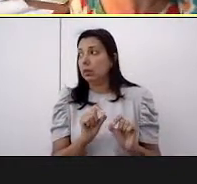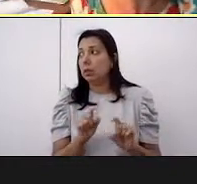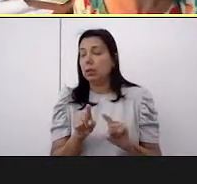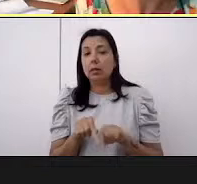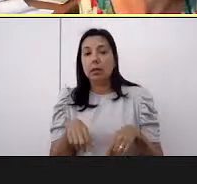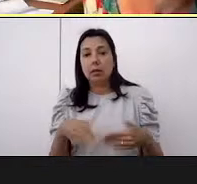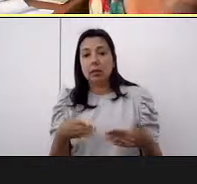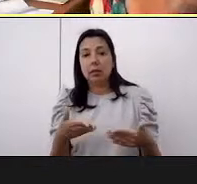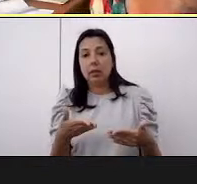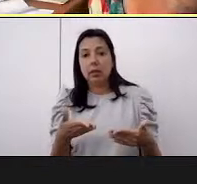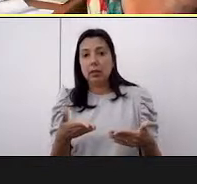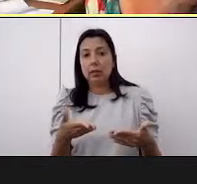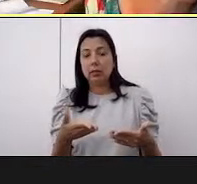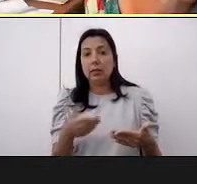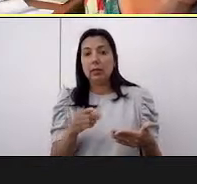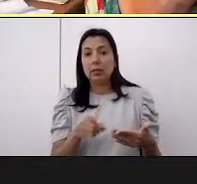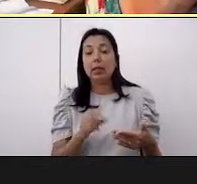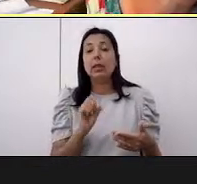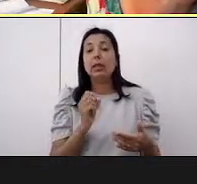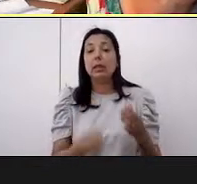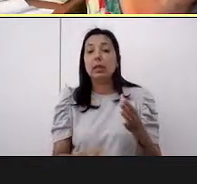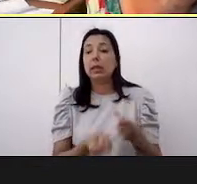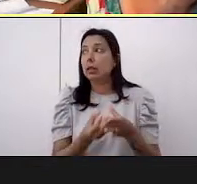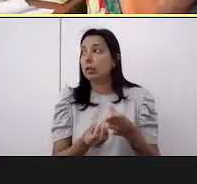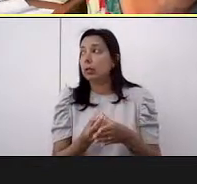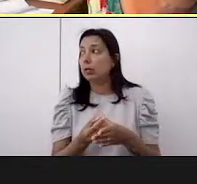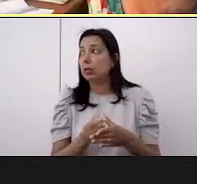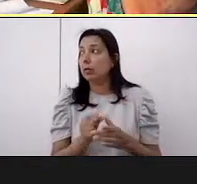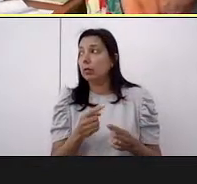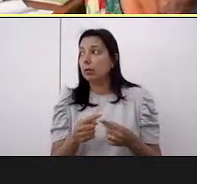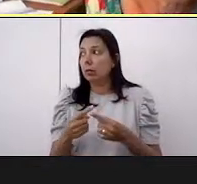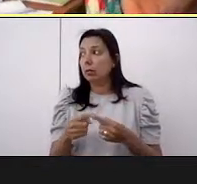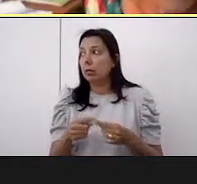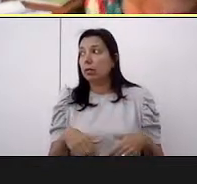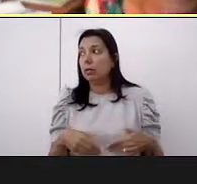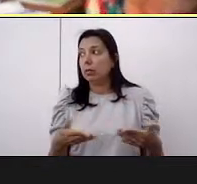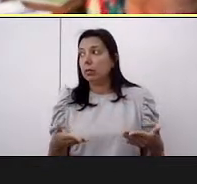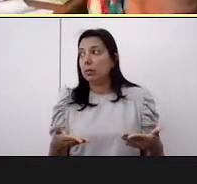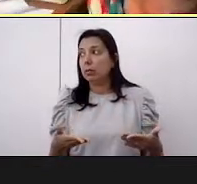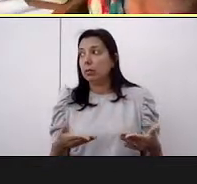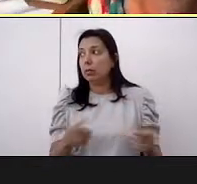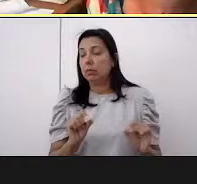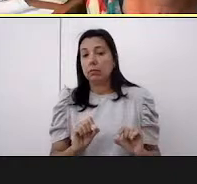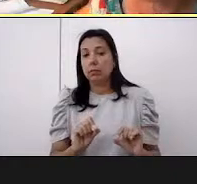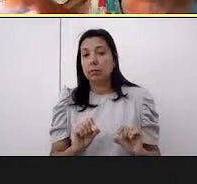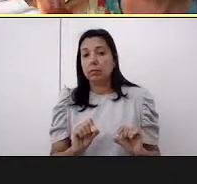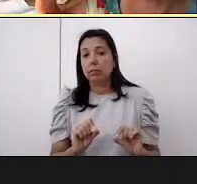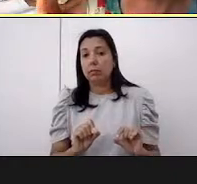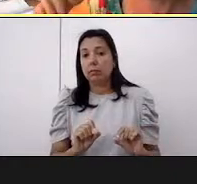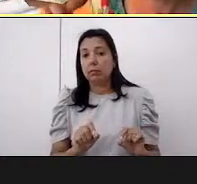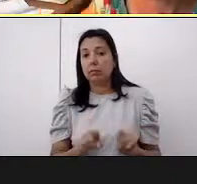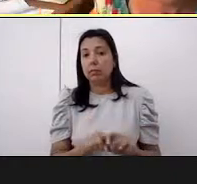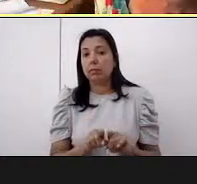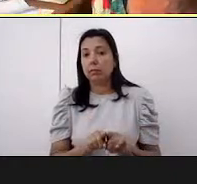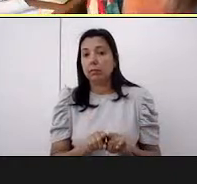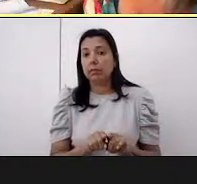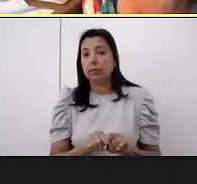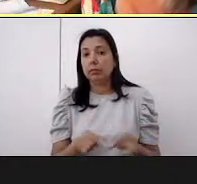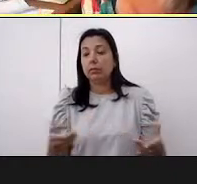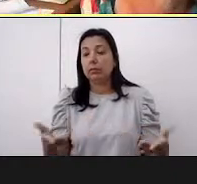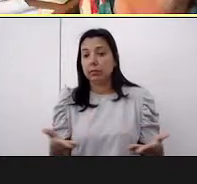forward by these transversal organizations. And now that the World Trade Organization is a bit